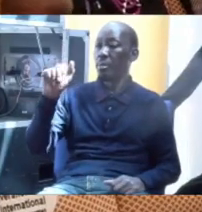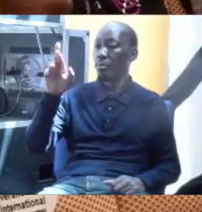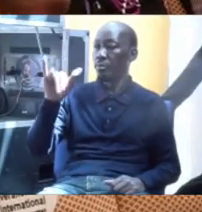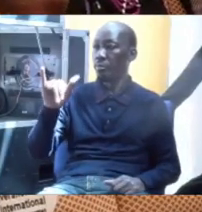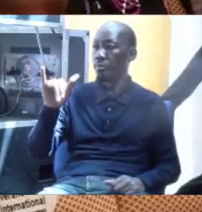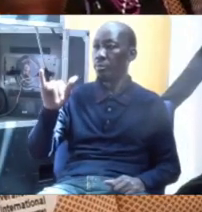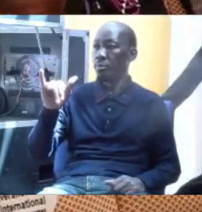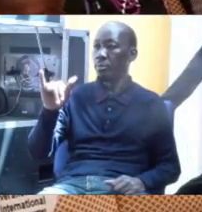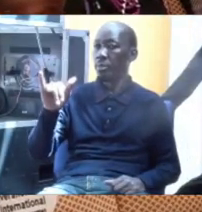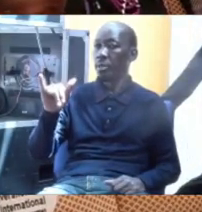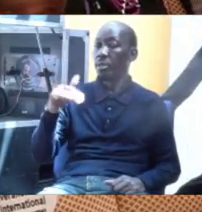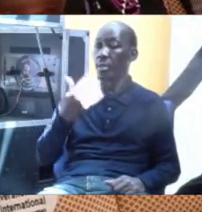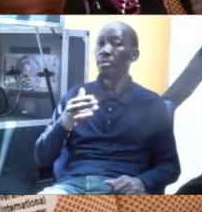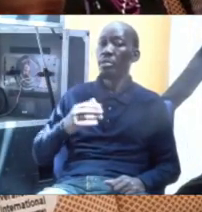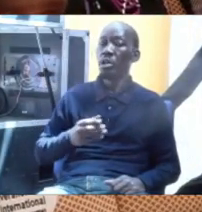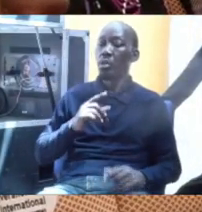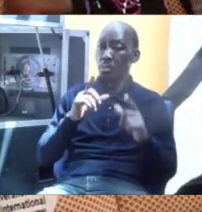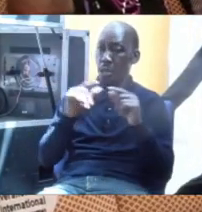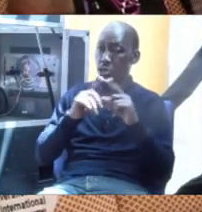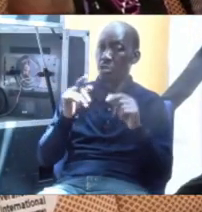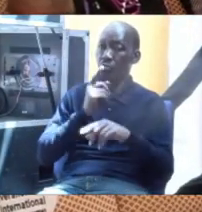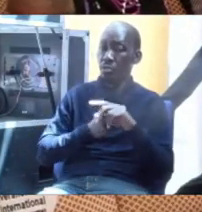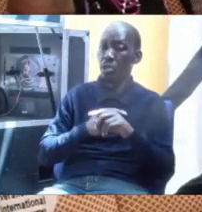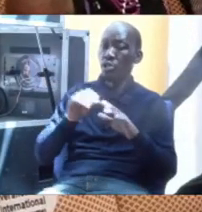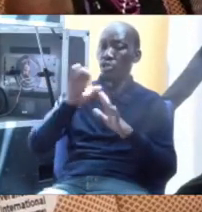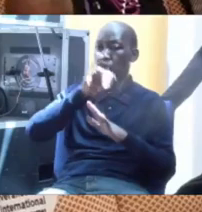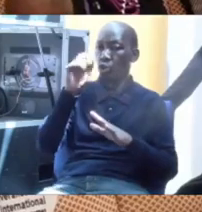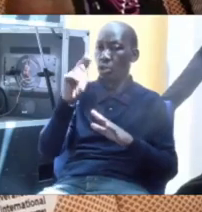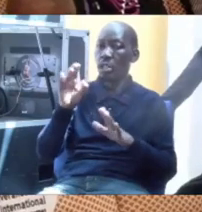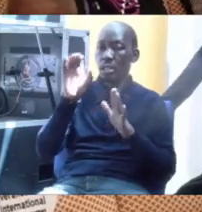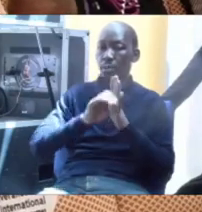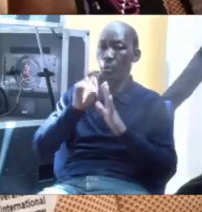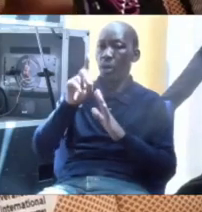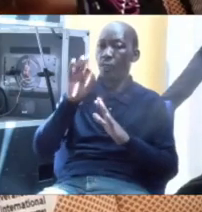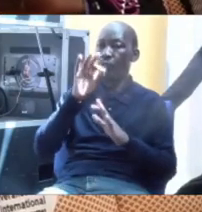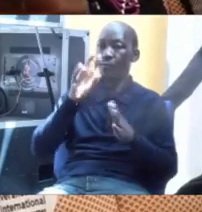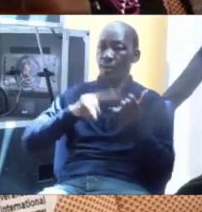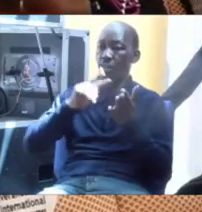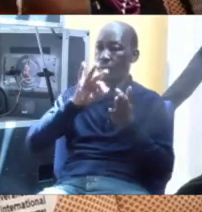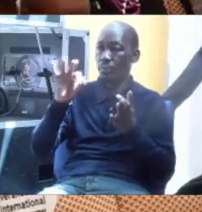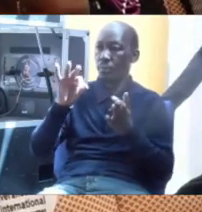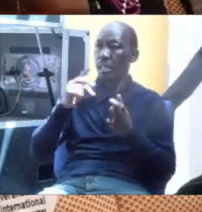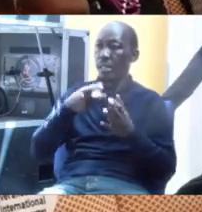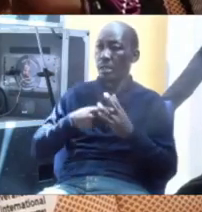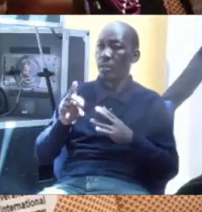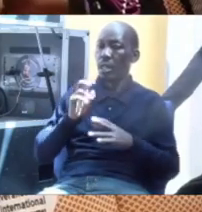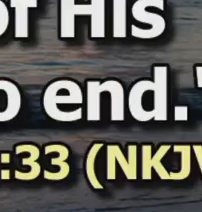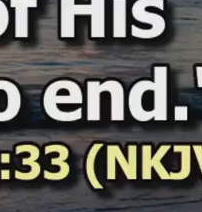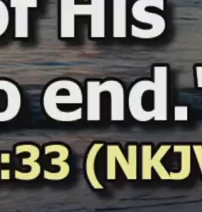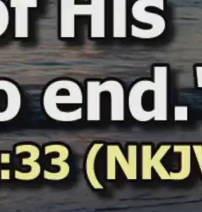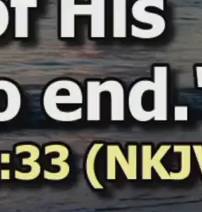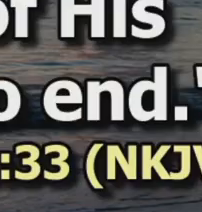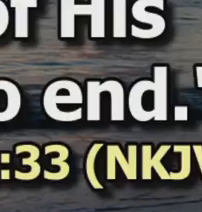Mary Maria was given a message. Alipewa ujumbe. In John Luke chapter 1 verse 33. Katika Luka moja, you shall conceive.